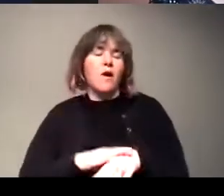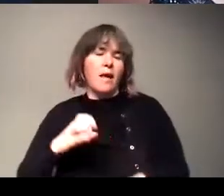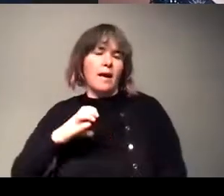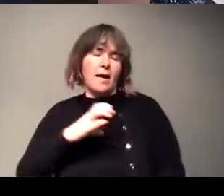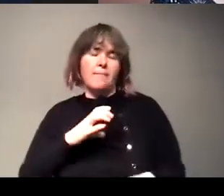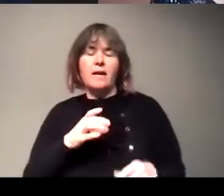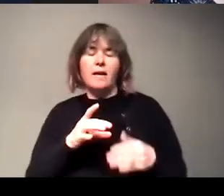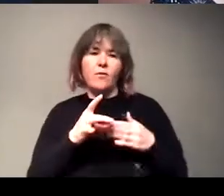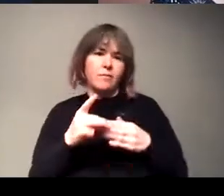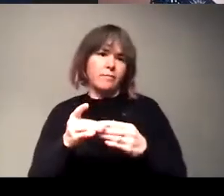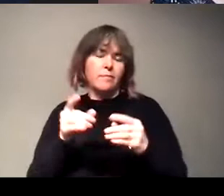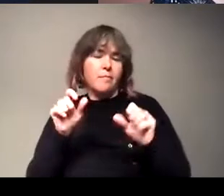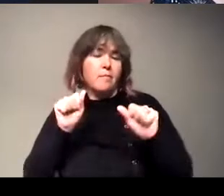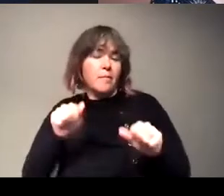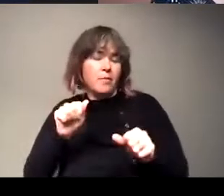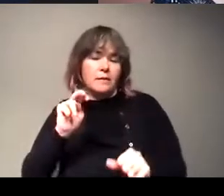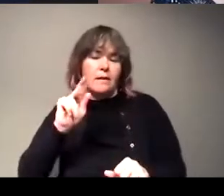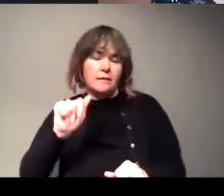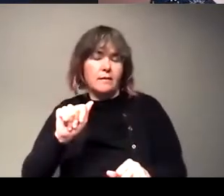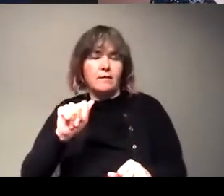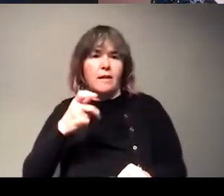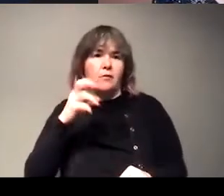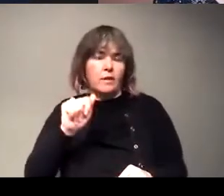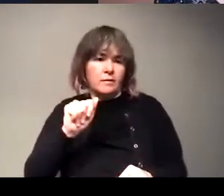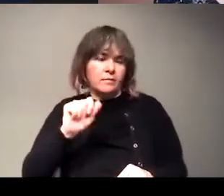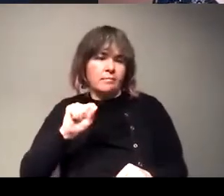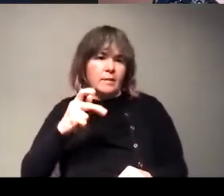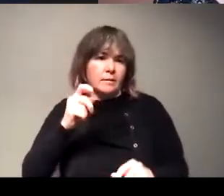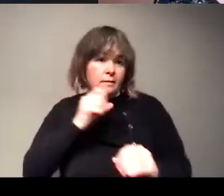proposed NASA X-ray space telescope.